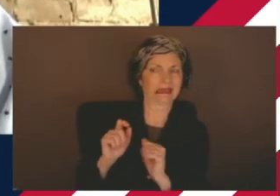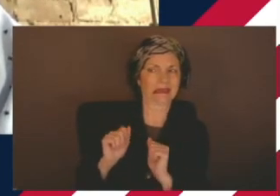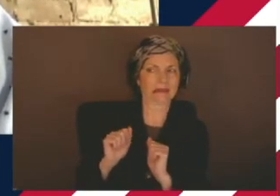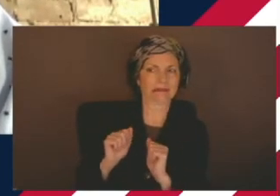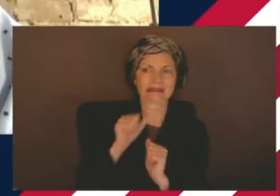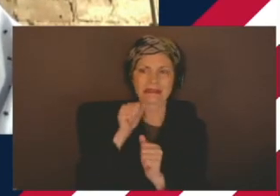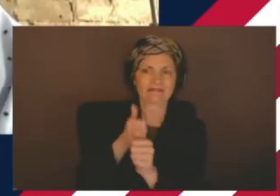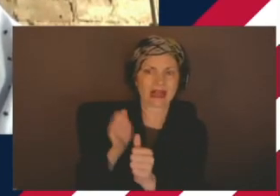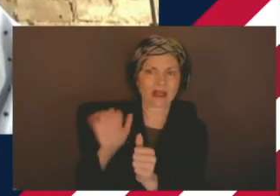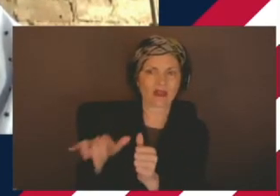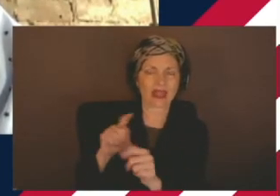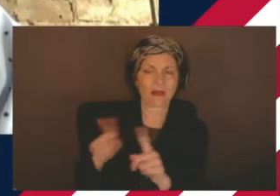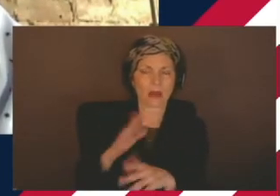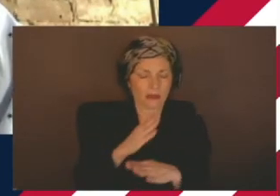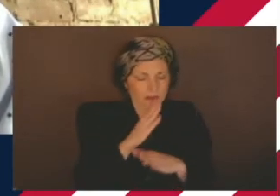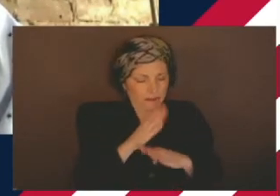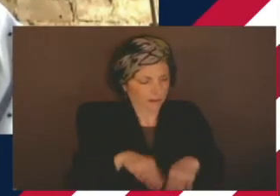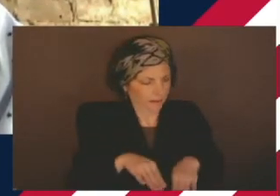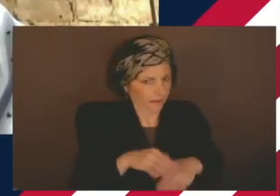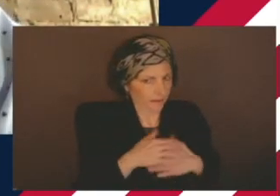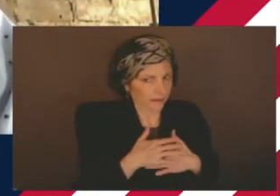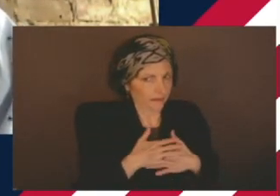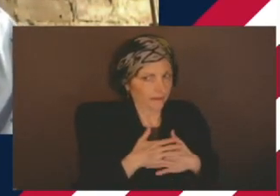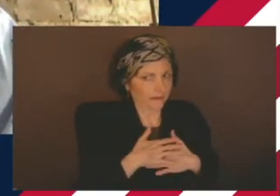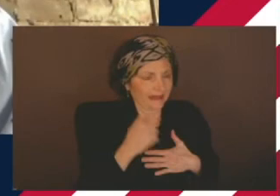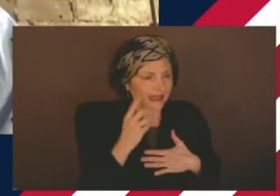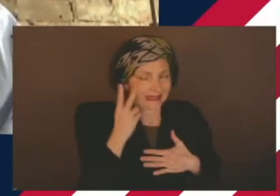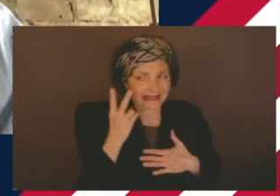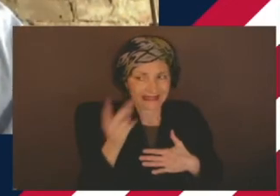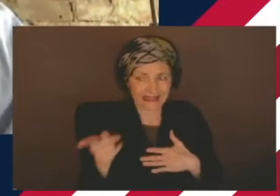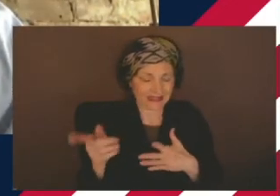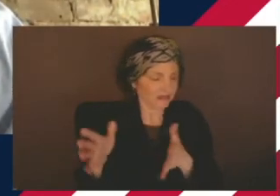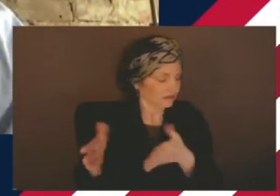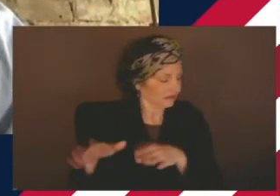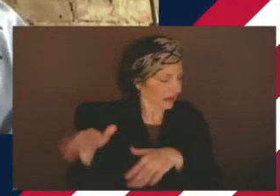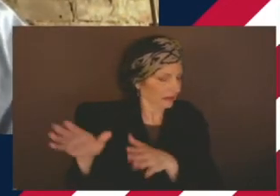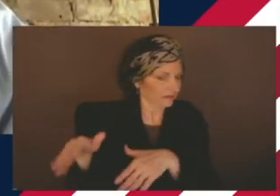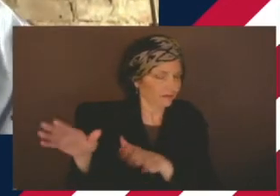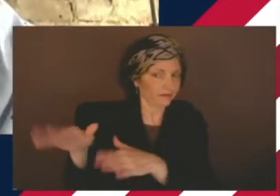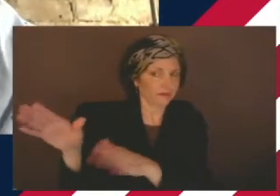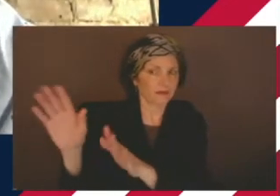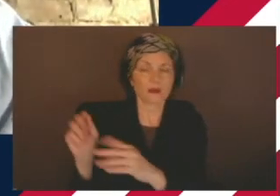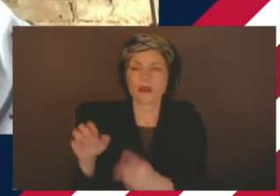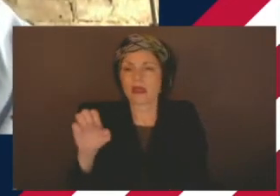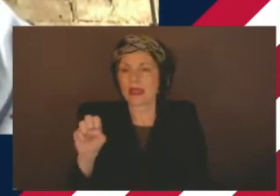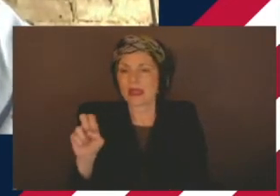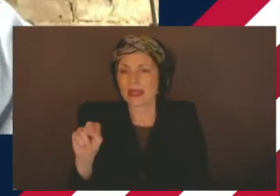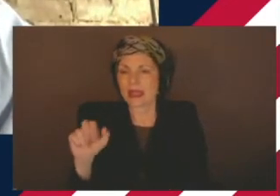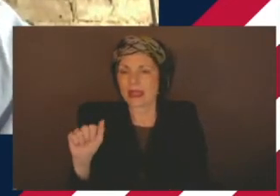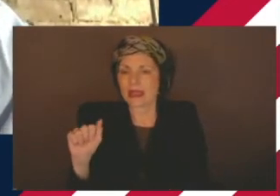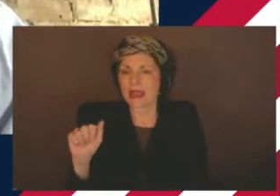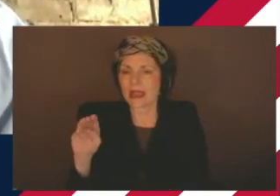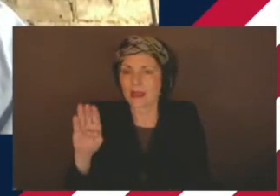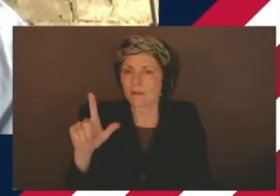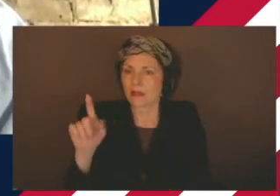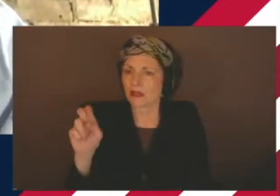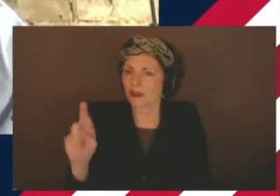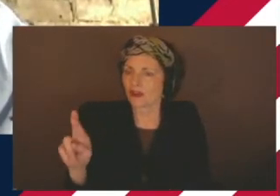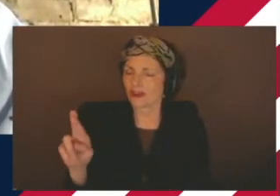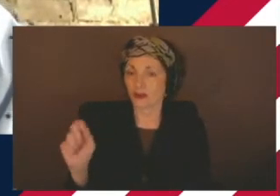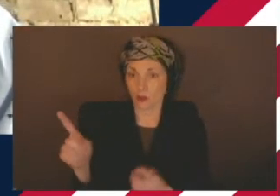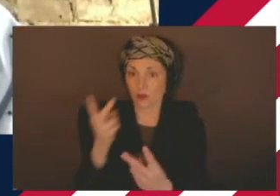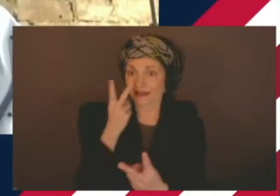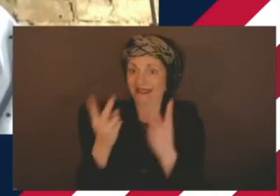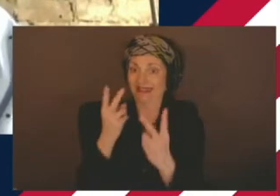run rampant because it serves some other agenda of theirs. And there are far too many people like that in the government right now who